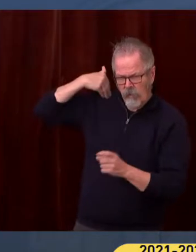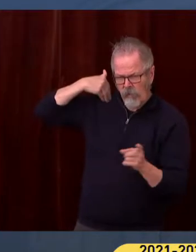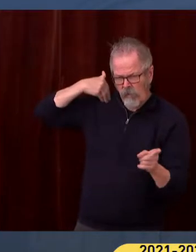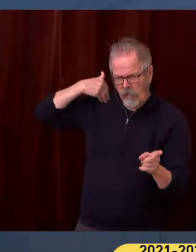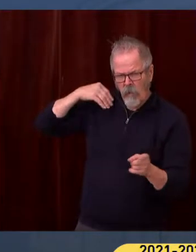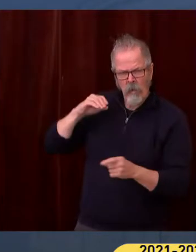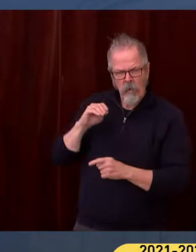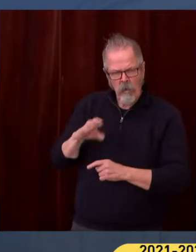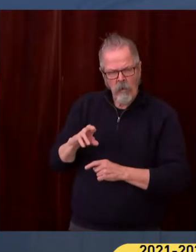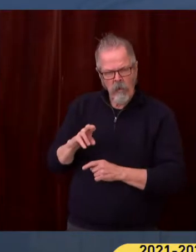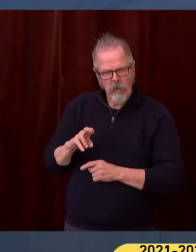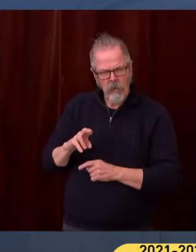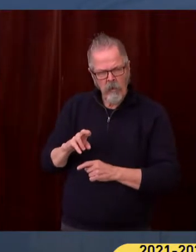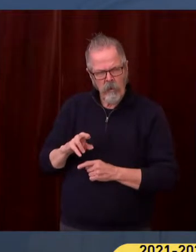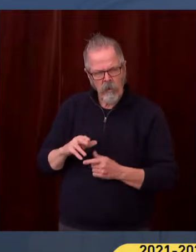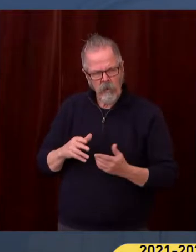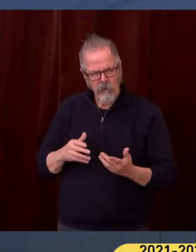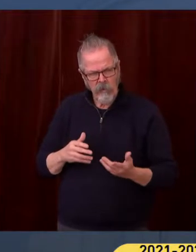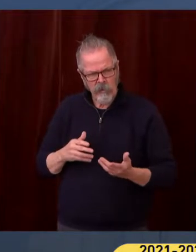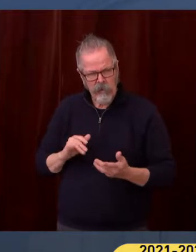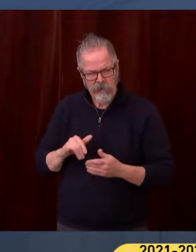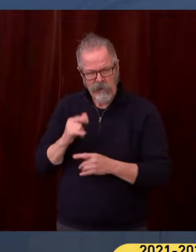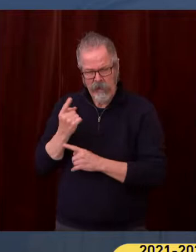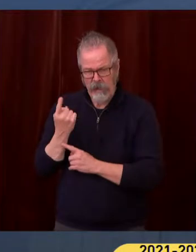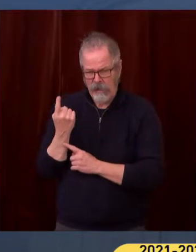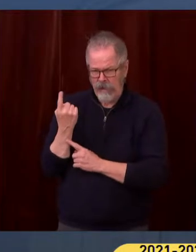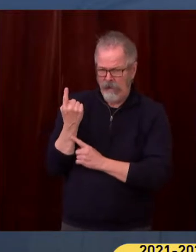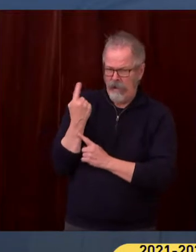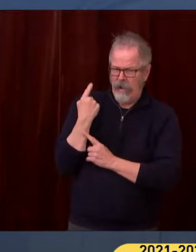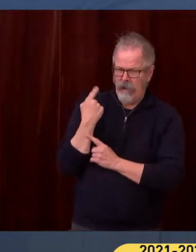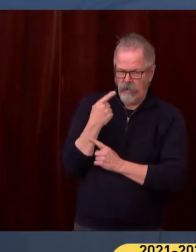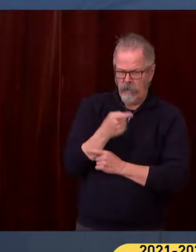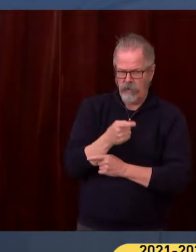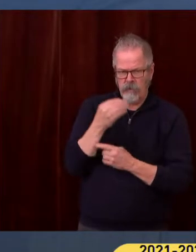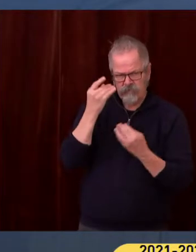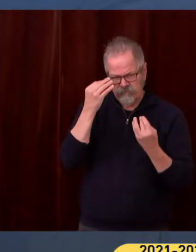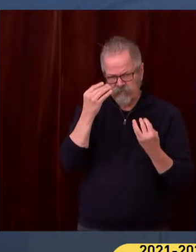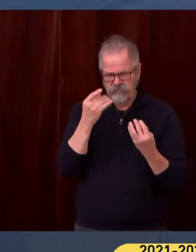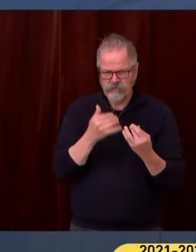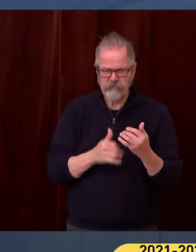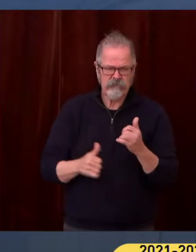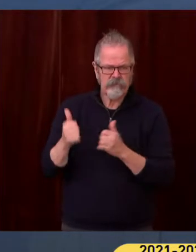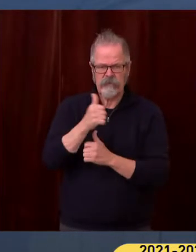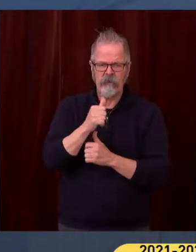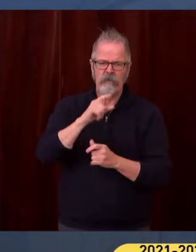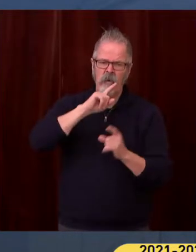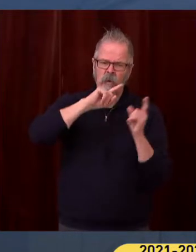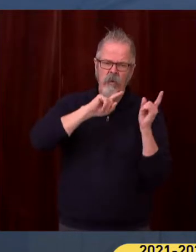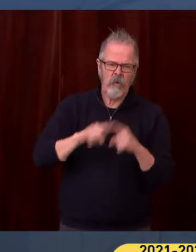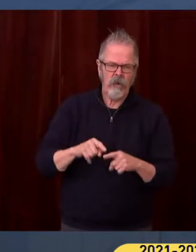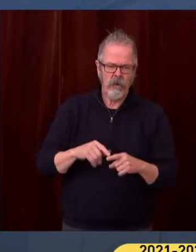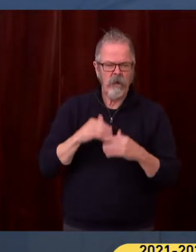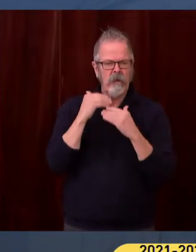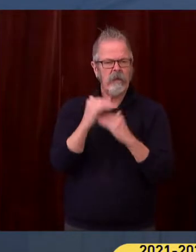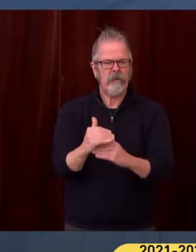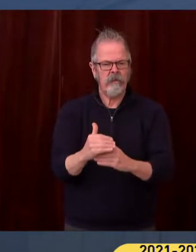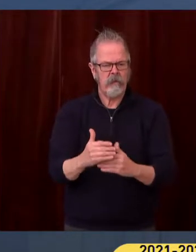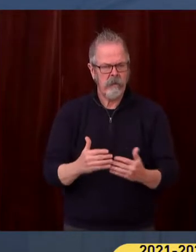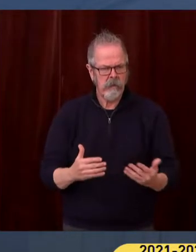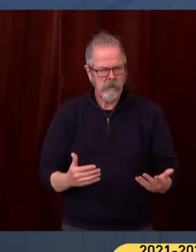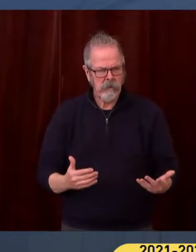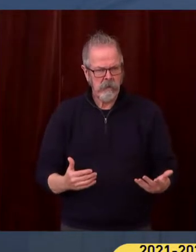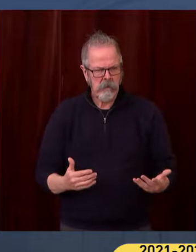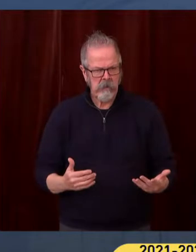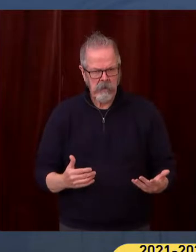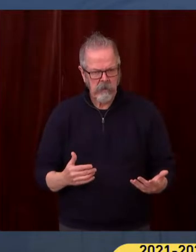through executive powers last year? Well, there are multiple parts of this package, but the part